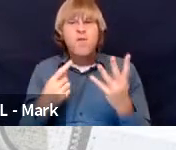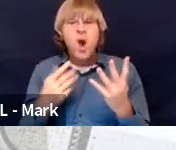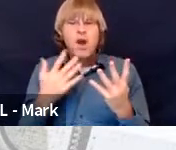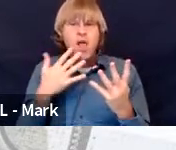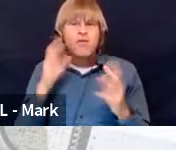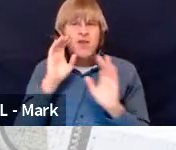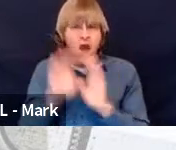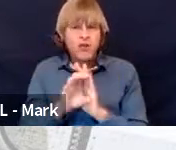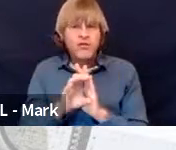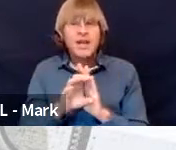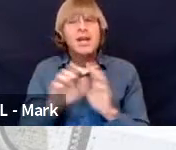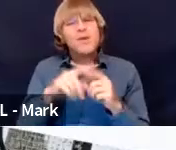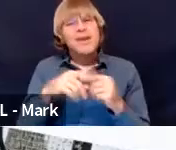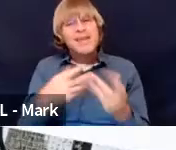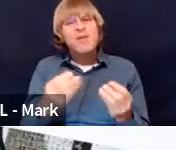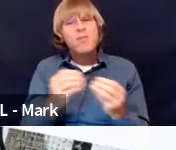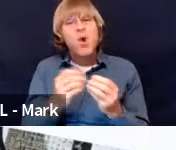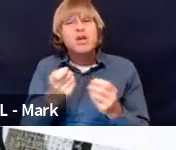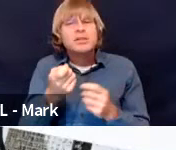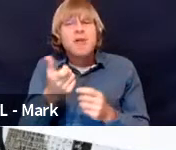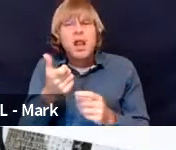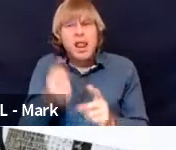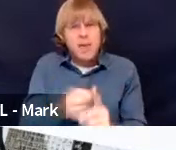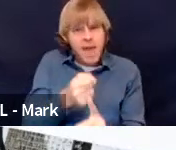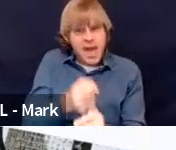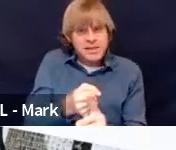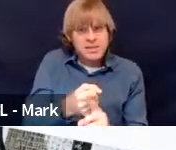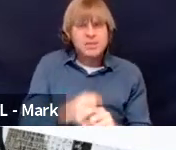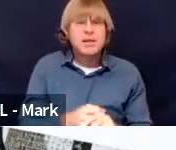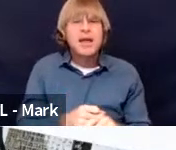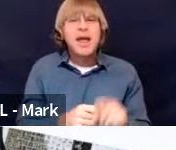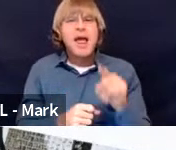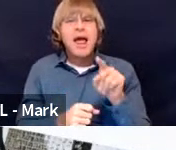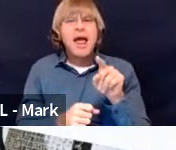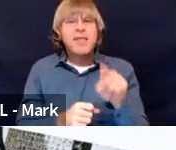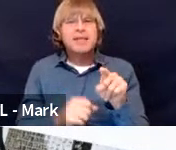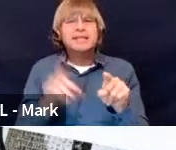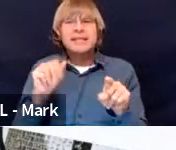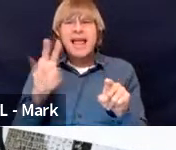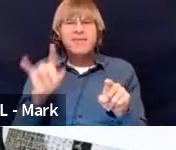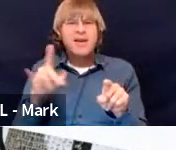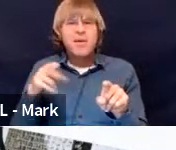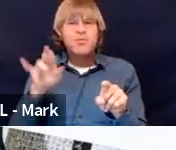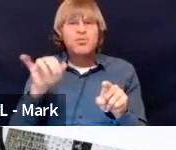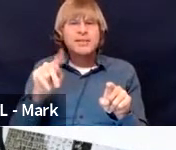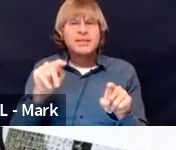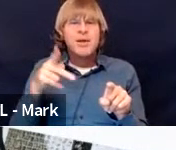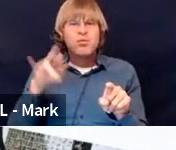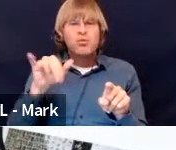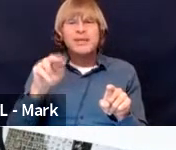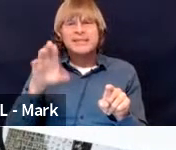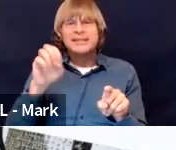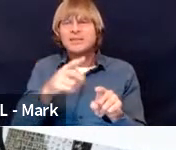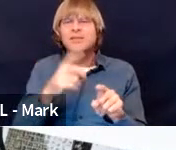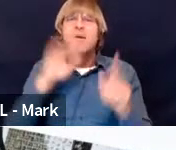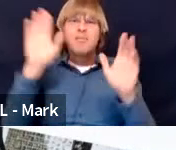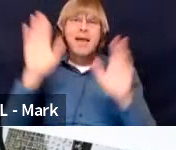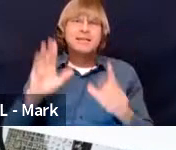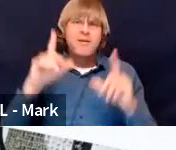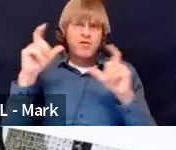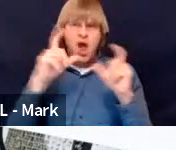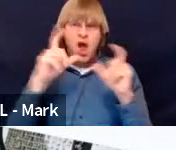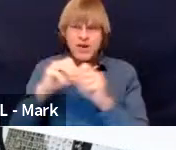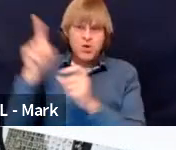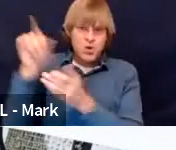photography to kind of give it a little subtle impact. This is David Prince, an amazing photographer out of New York,